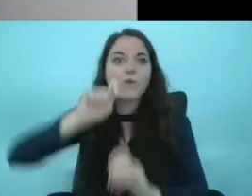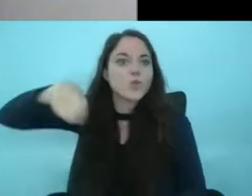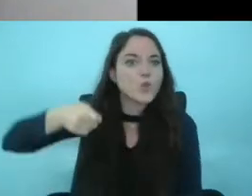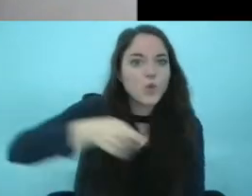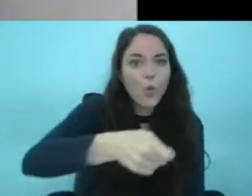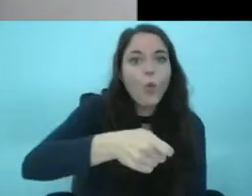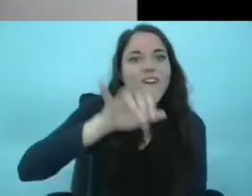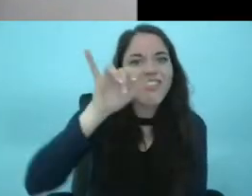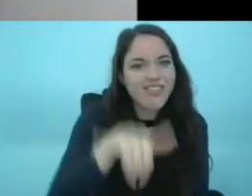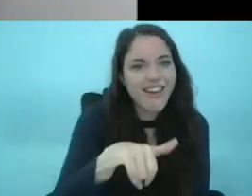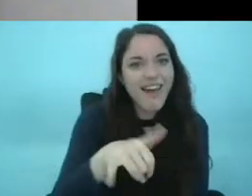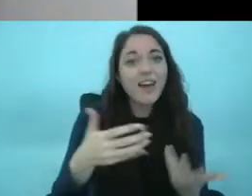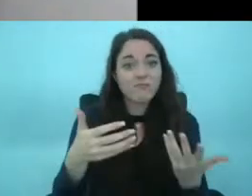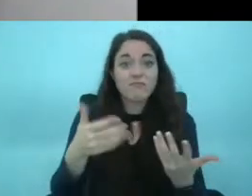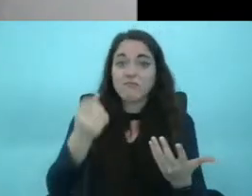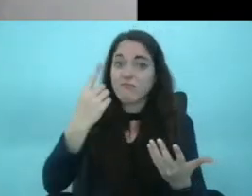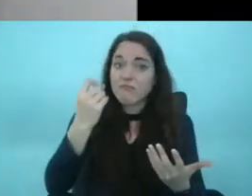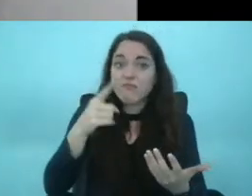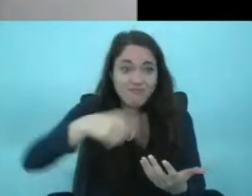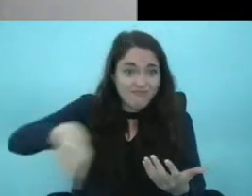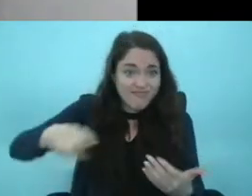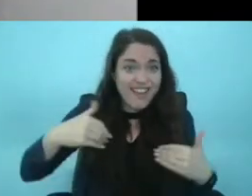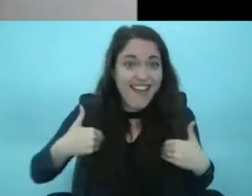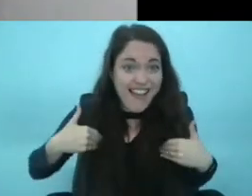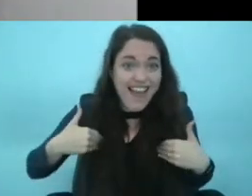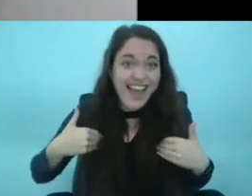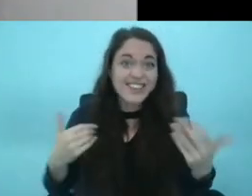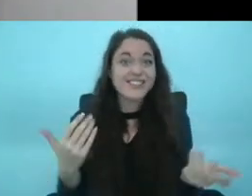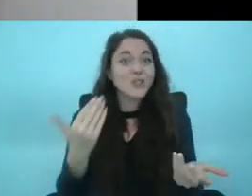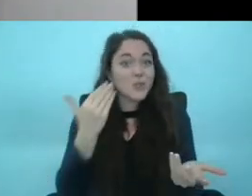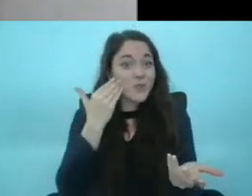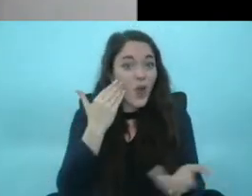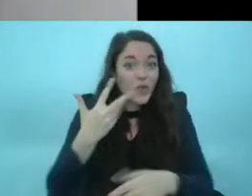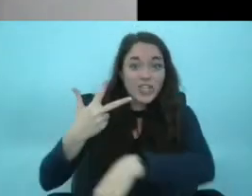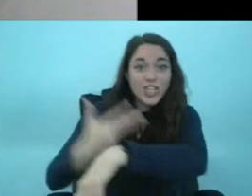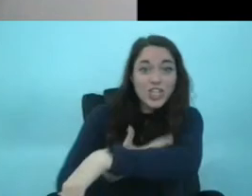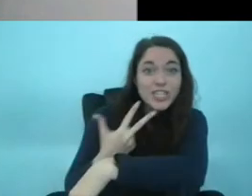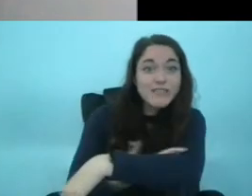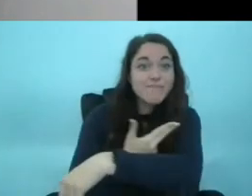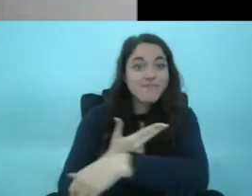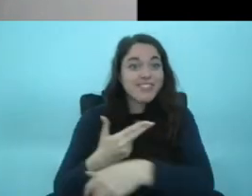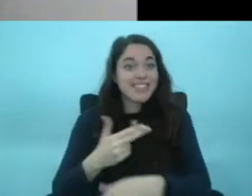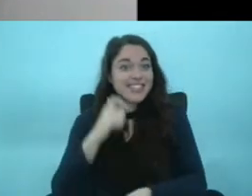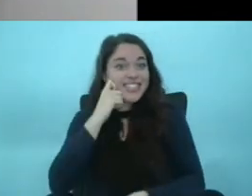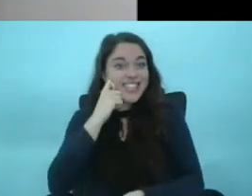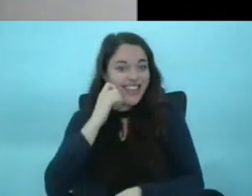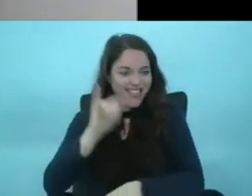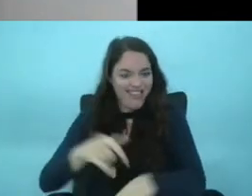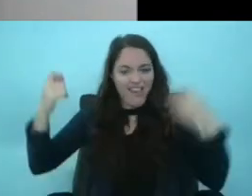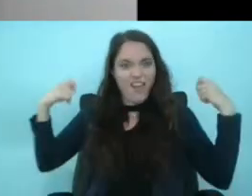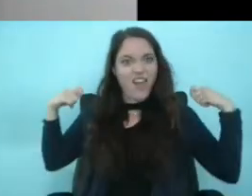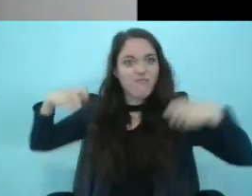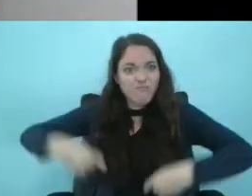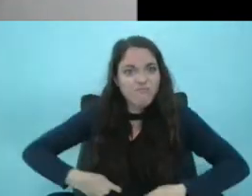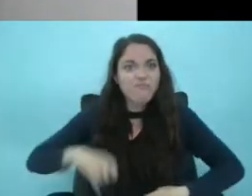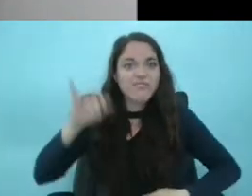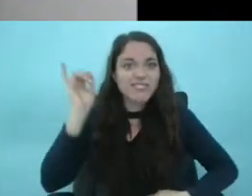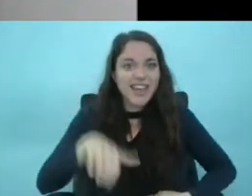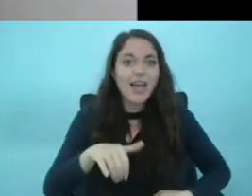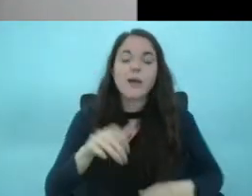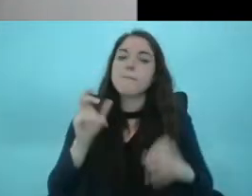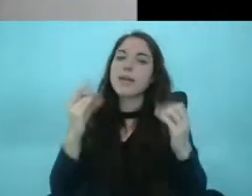the skins of sheep and goats, needy, oppressed, and